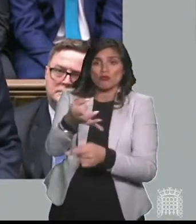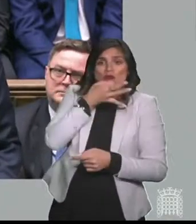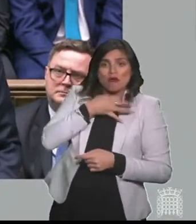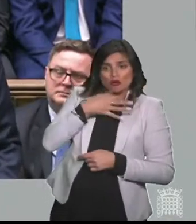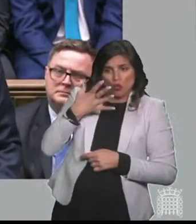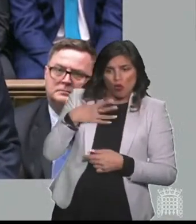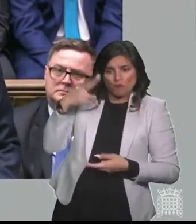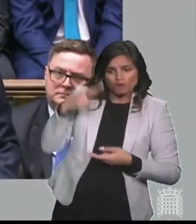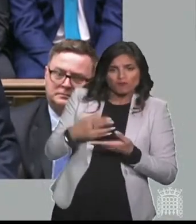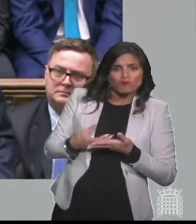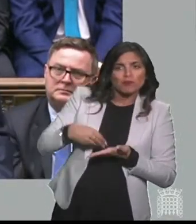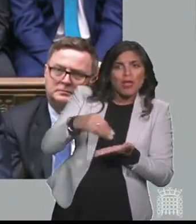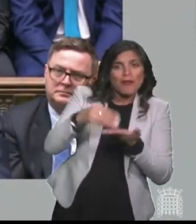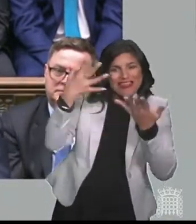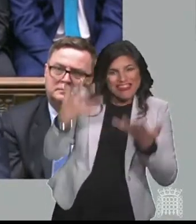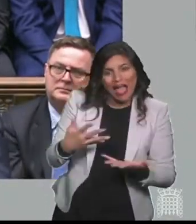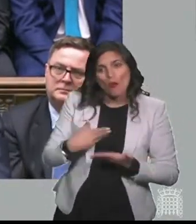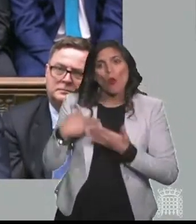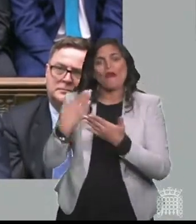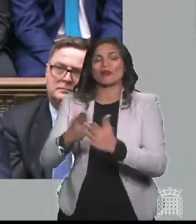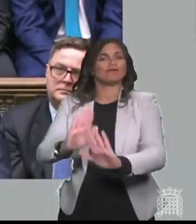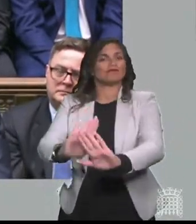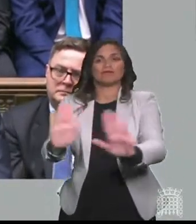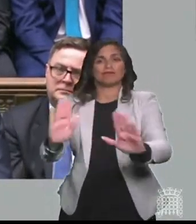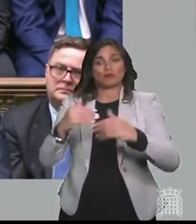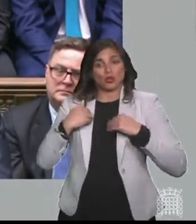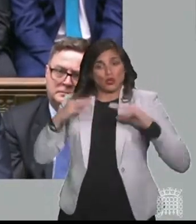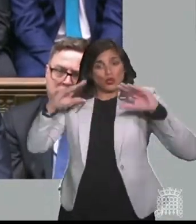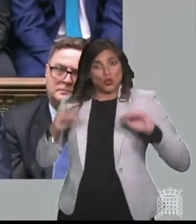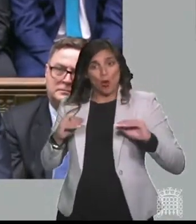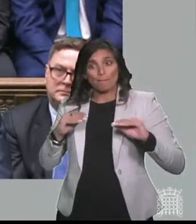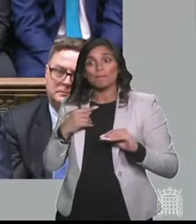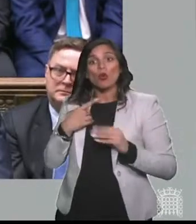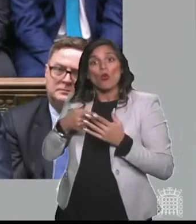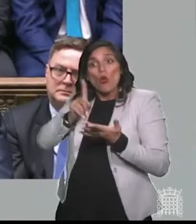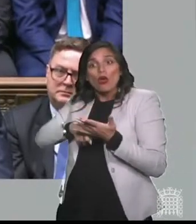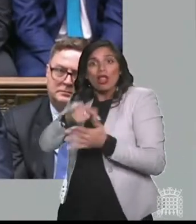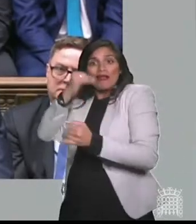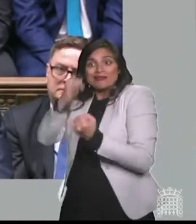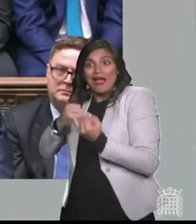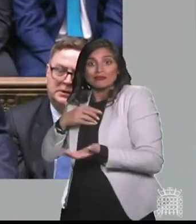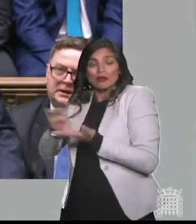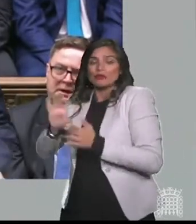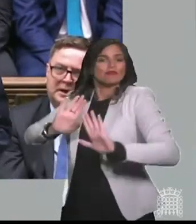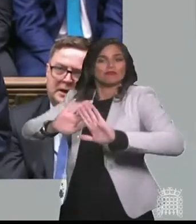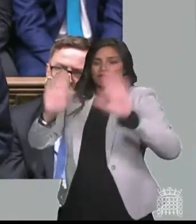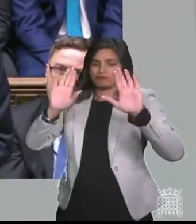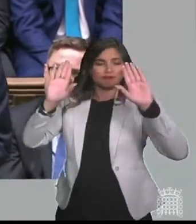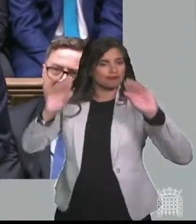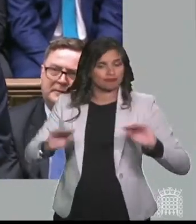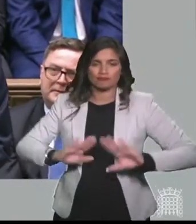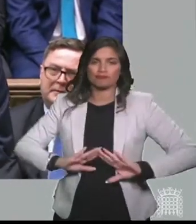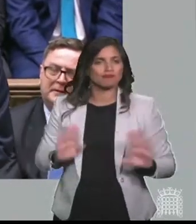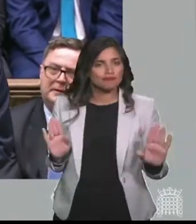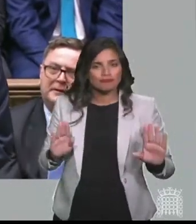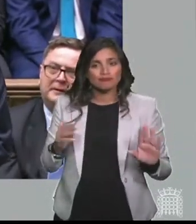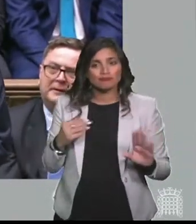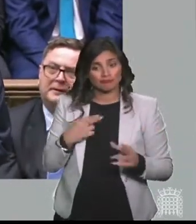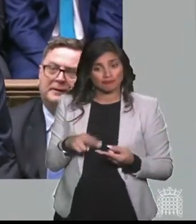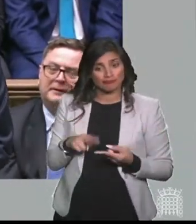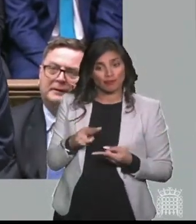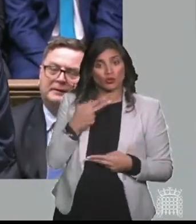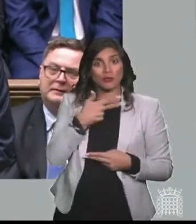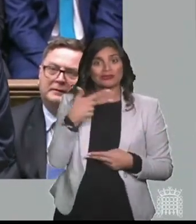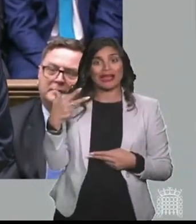and gas exploration, and we have not increased borrowing by £28 billion a year. That would